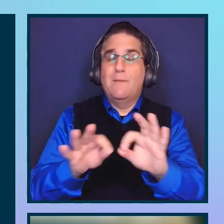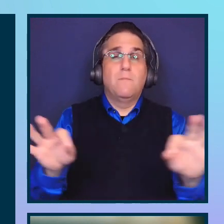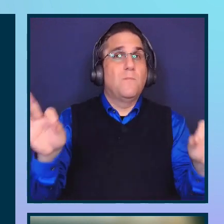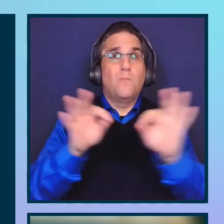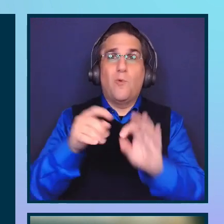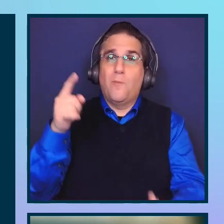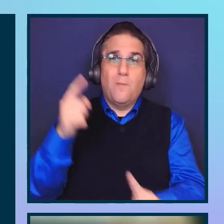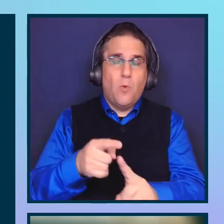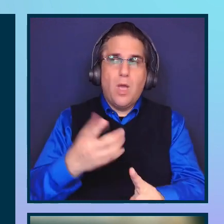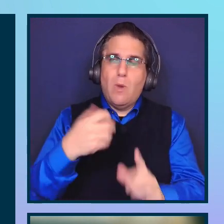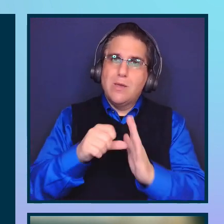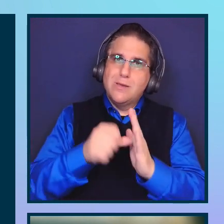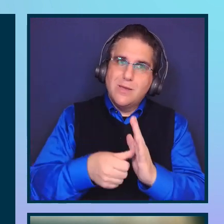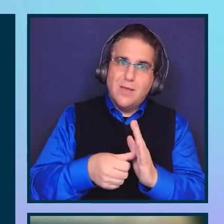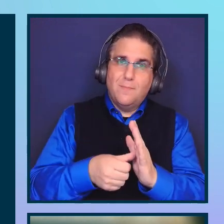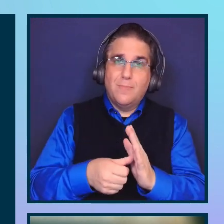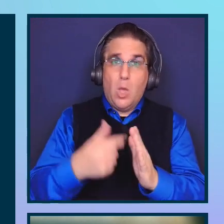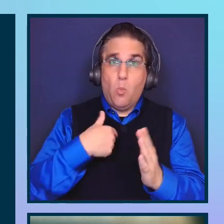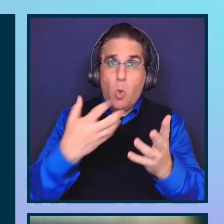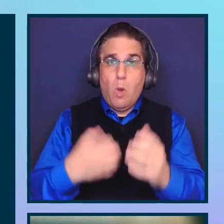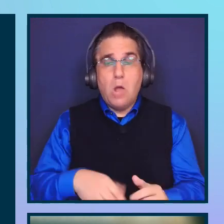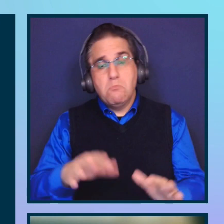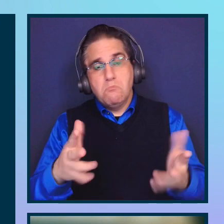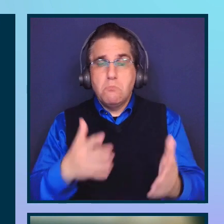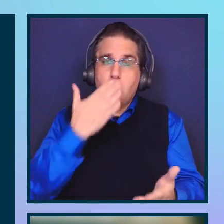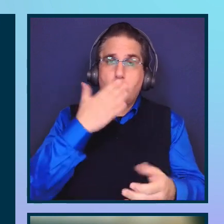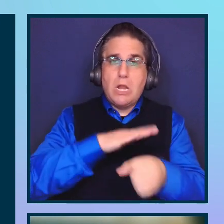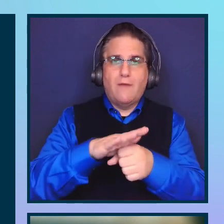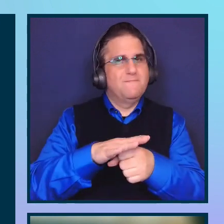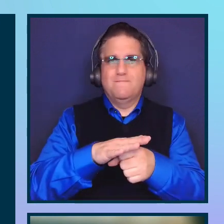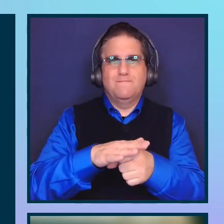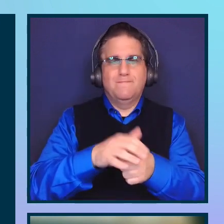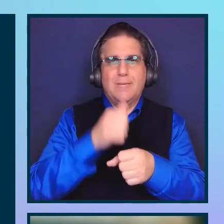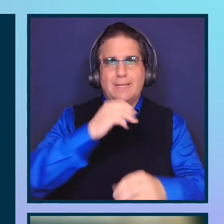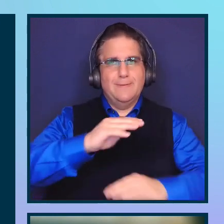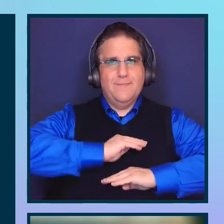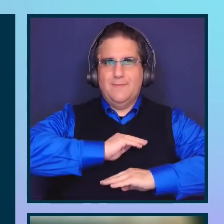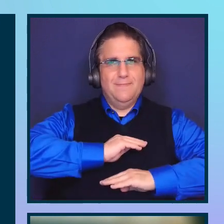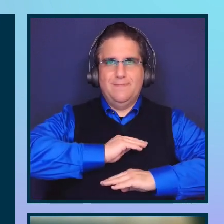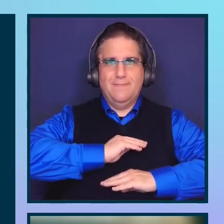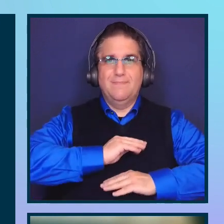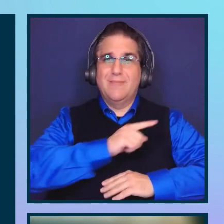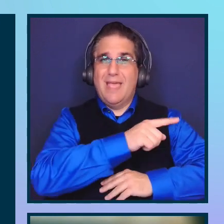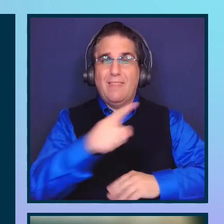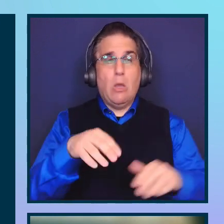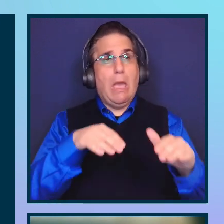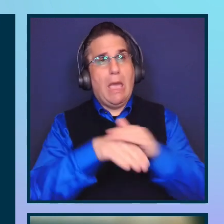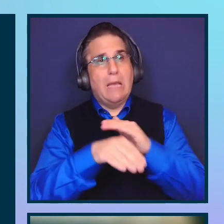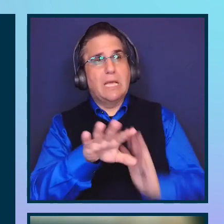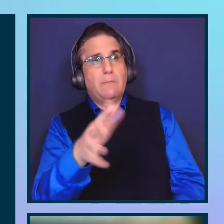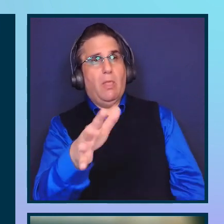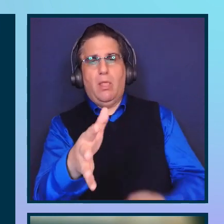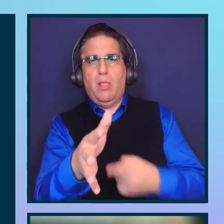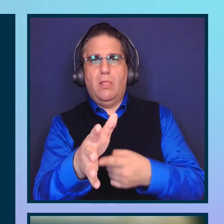is that decent is not great. We do not want to just have a decent, okay, so accessibility experience. We want it to